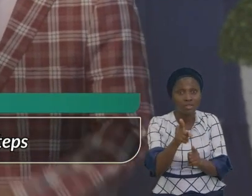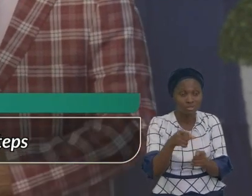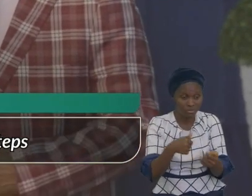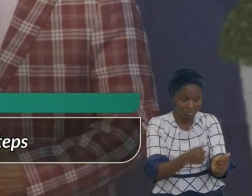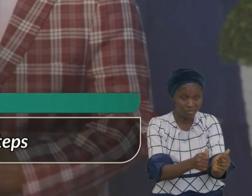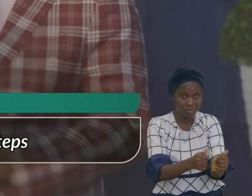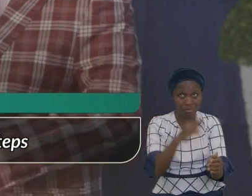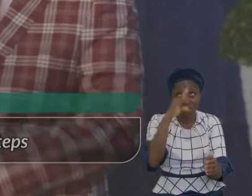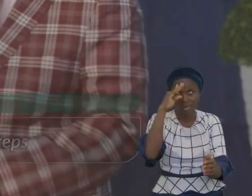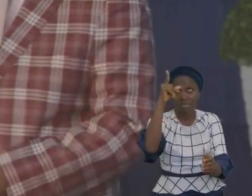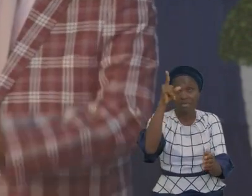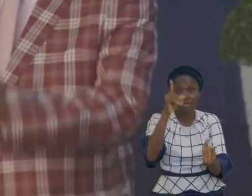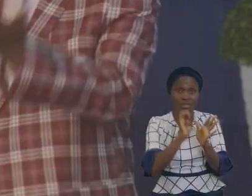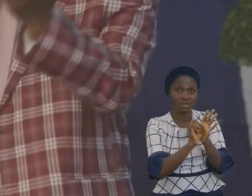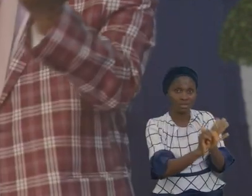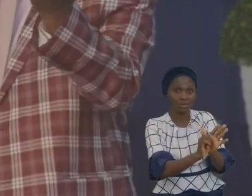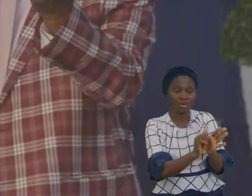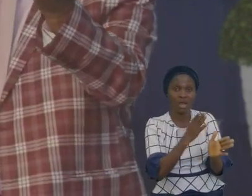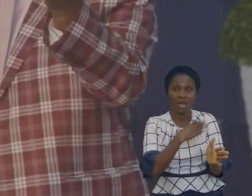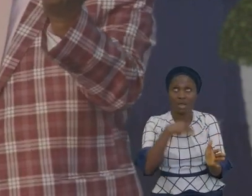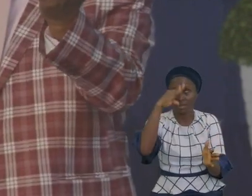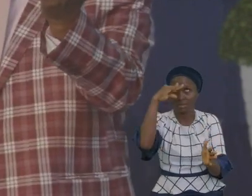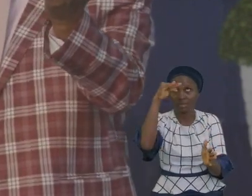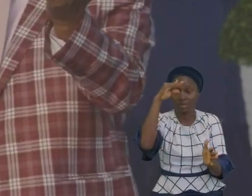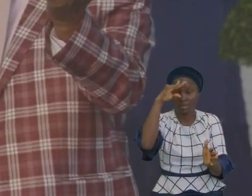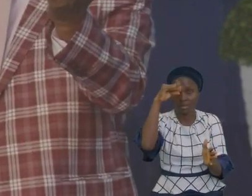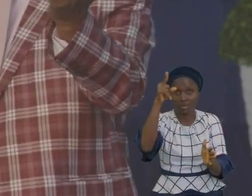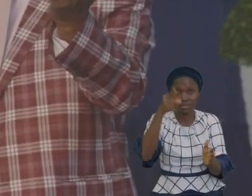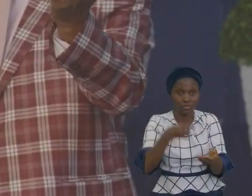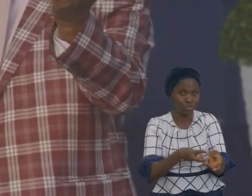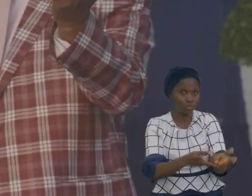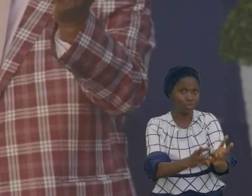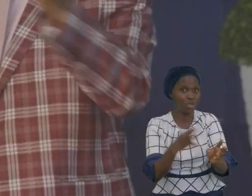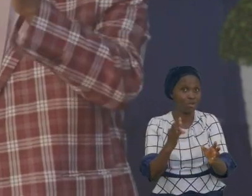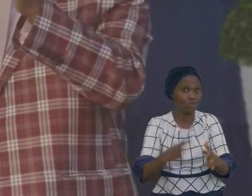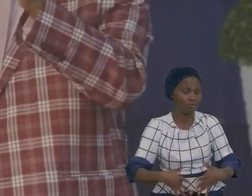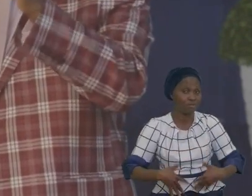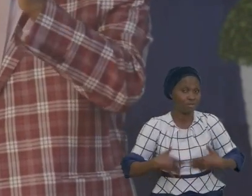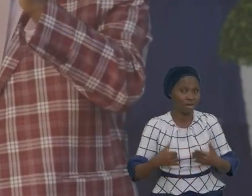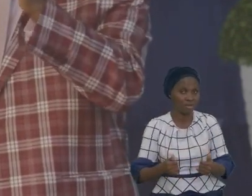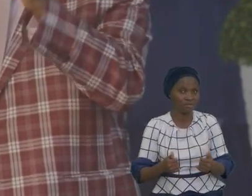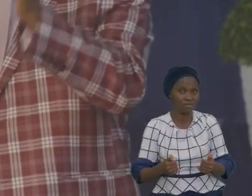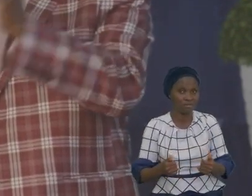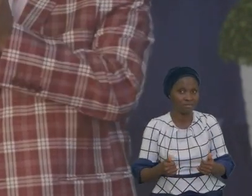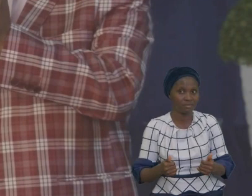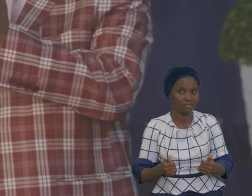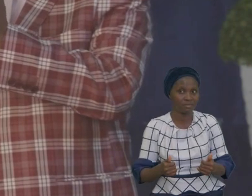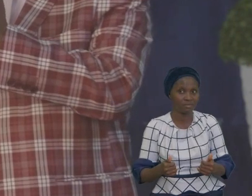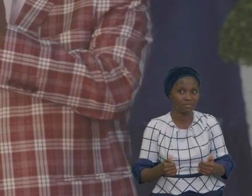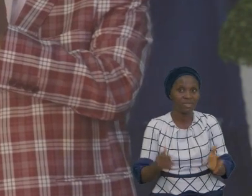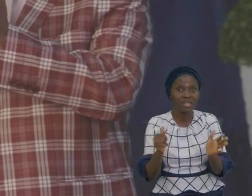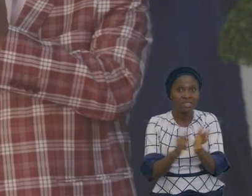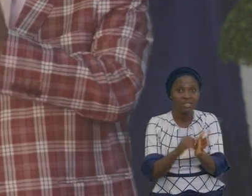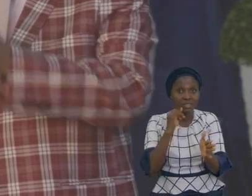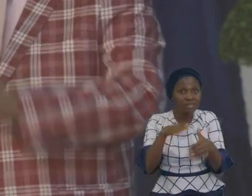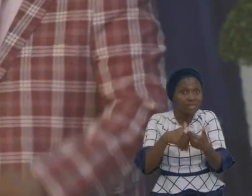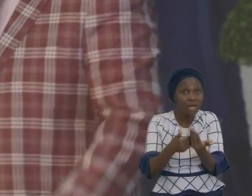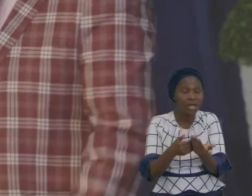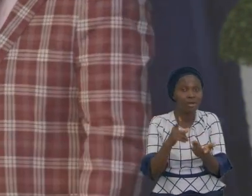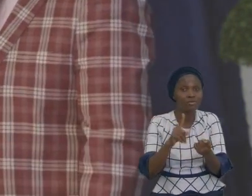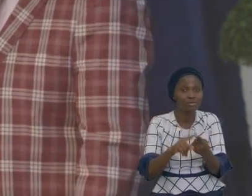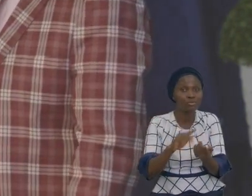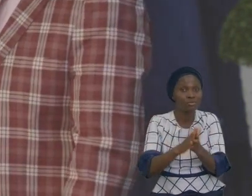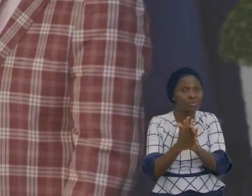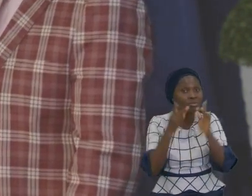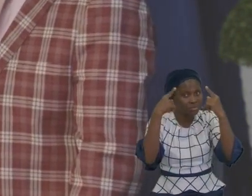way of life, that's how to succeed in the realm of the kingdom.